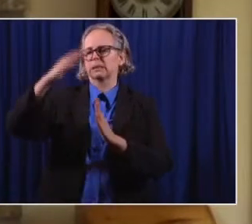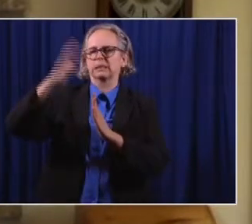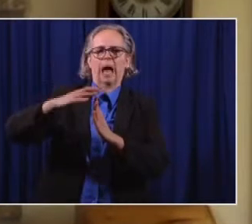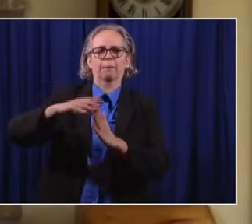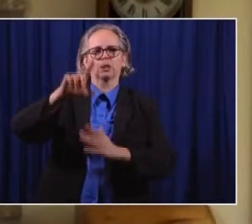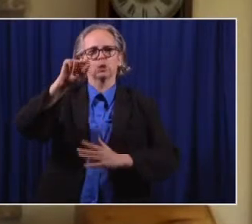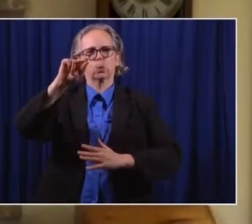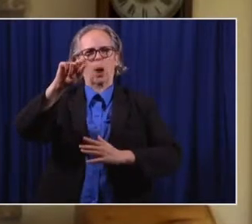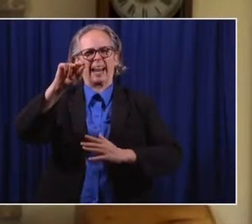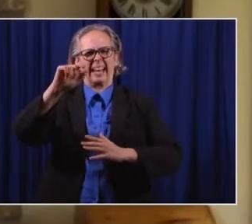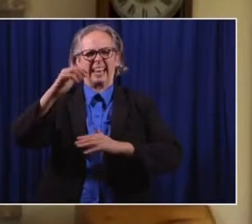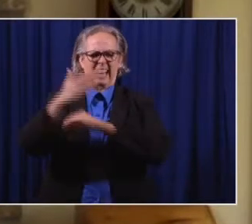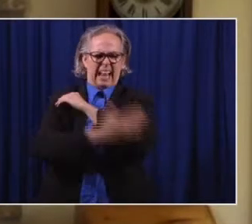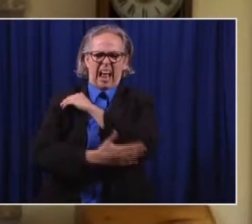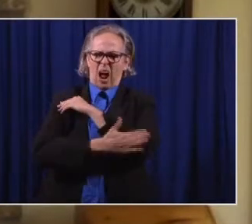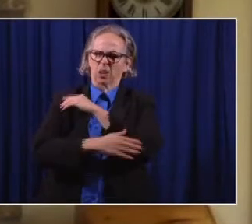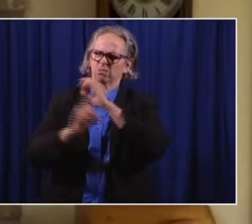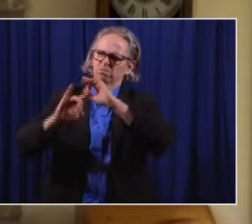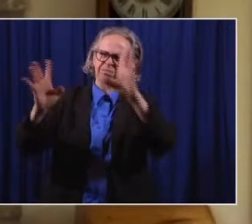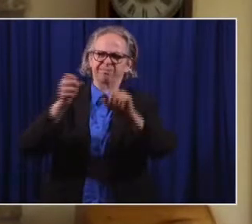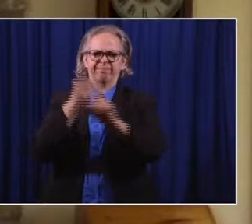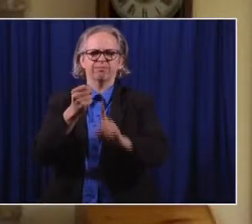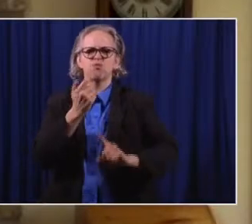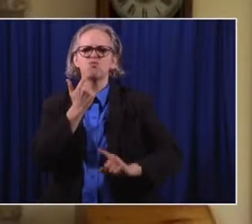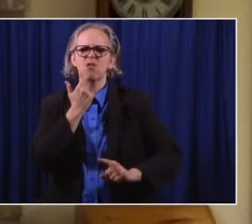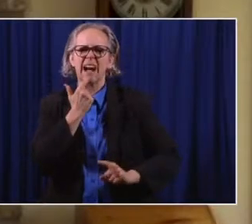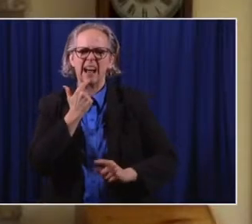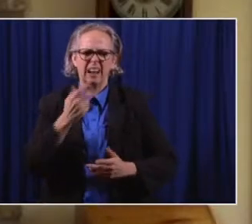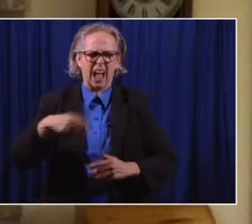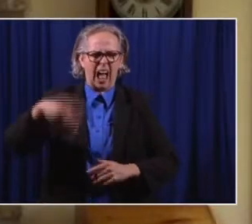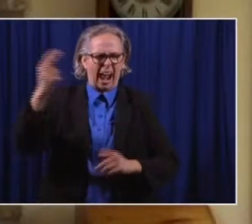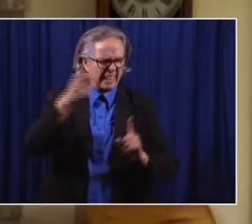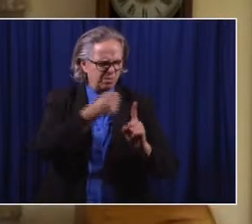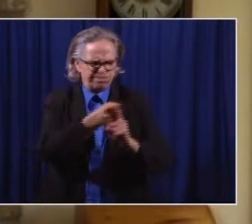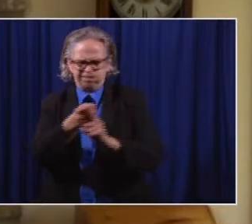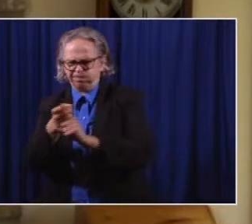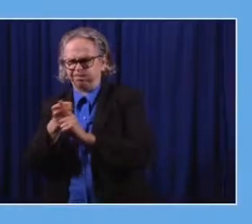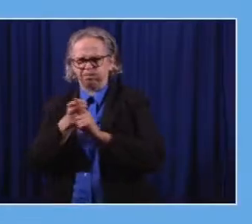20 highest occurrence counties. And again,